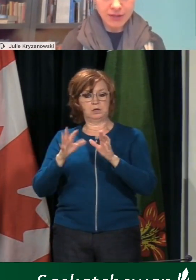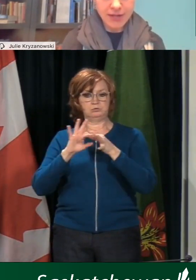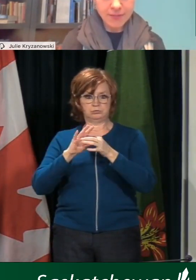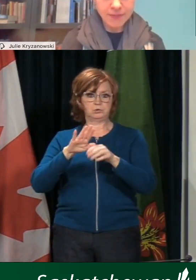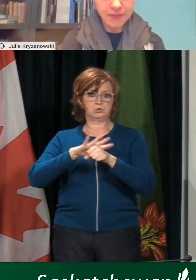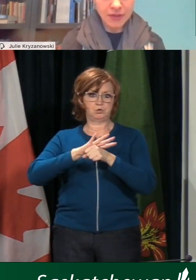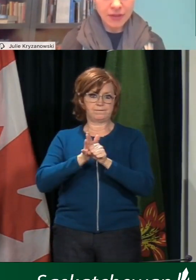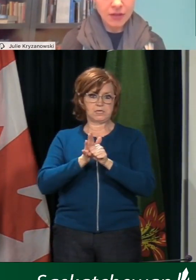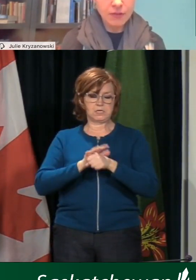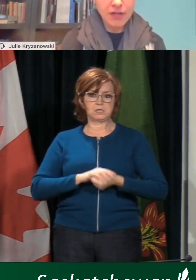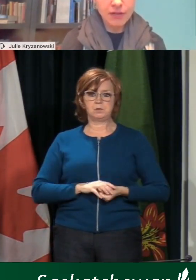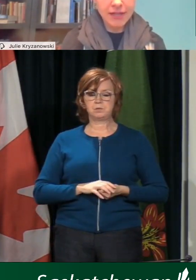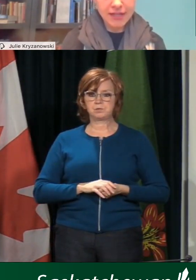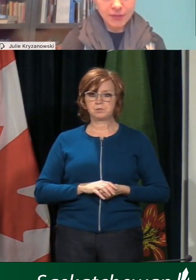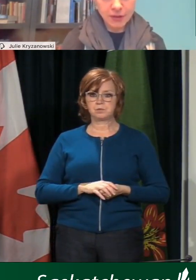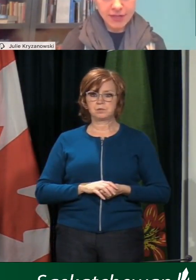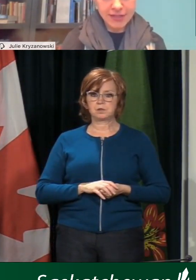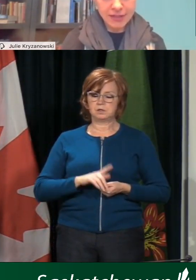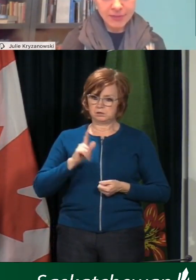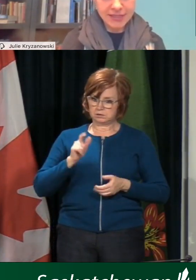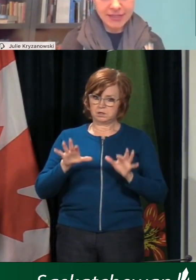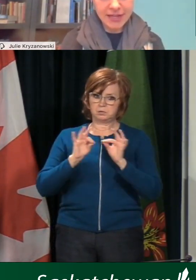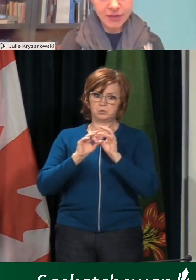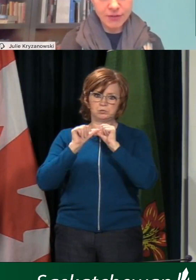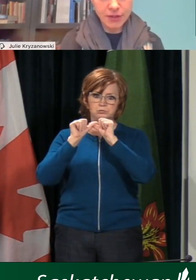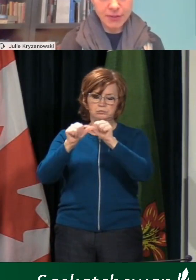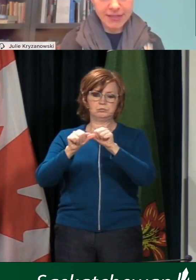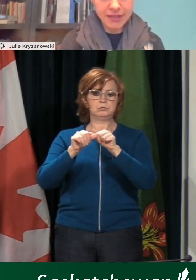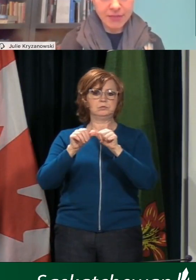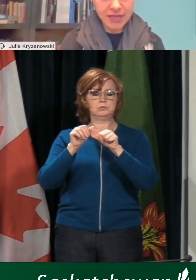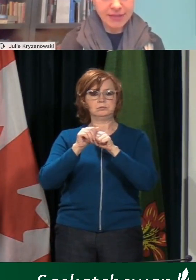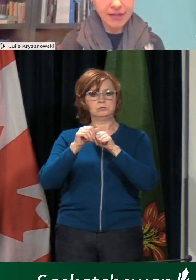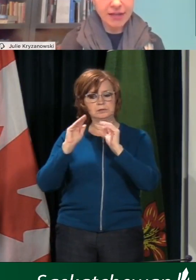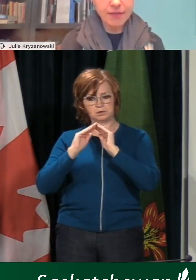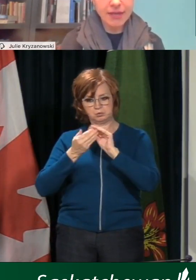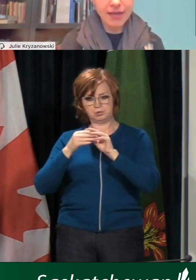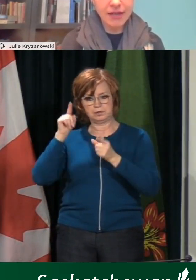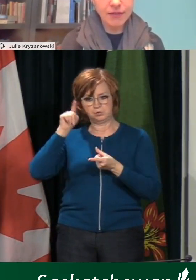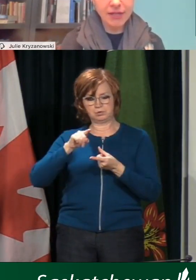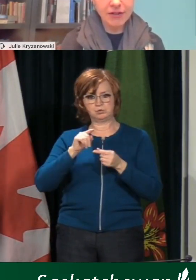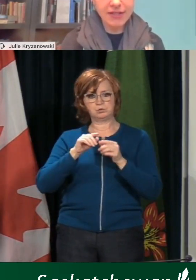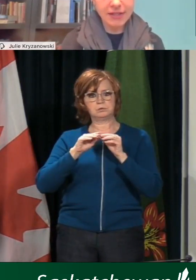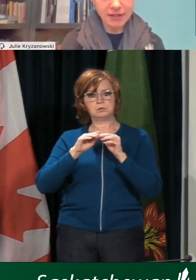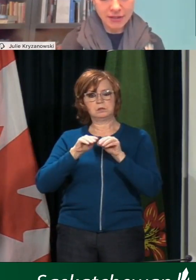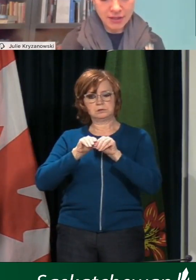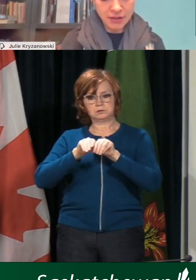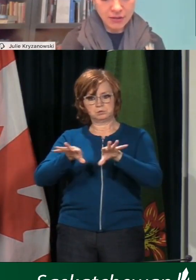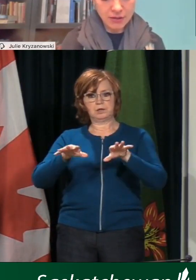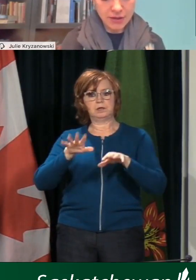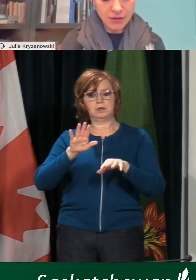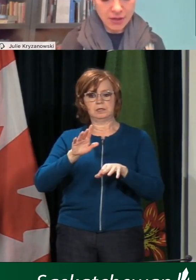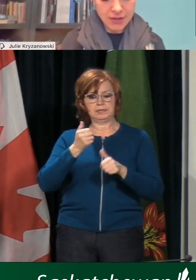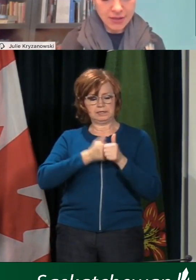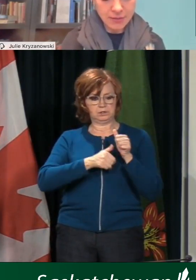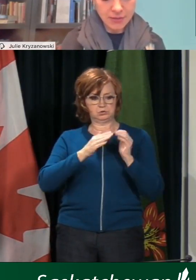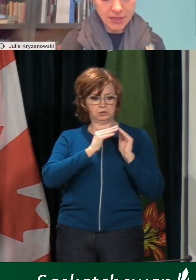community. We know that this work needs to be sustained over the weeks and months to come, and we are still early on in our response